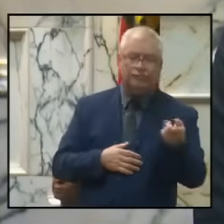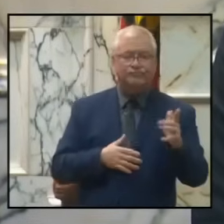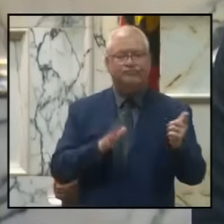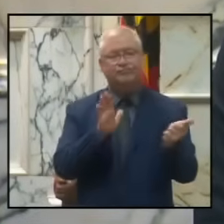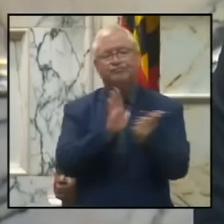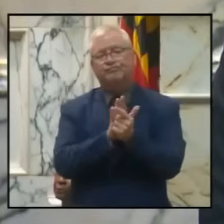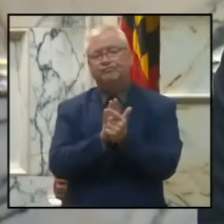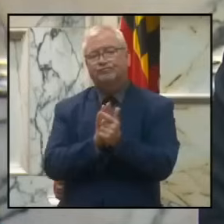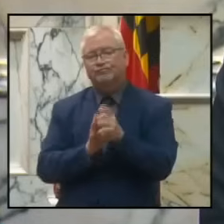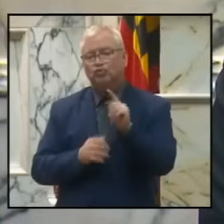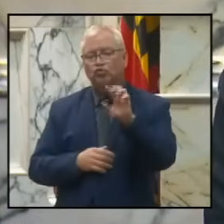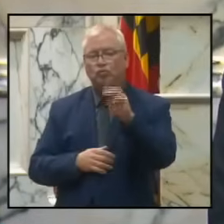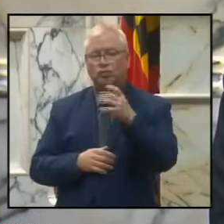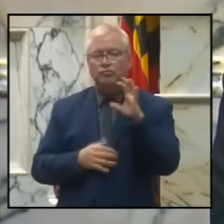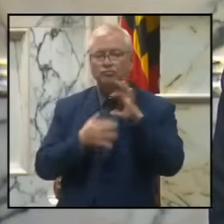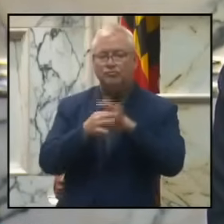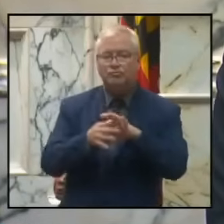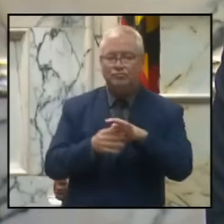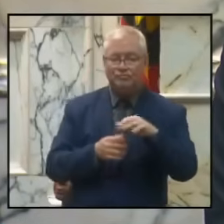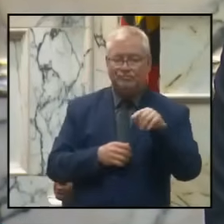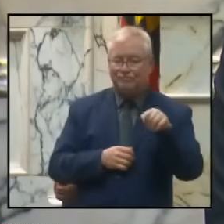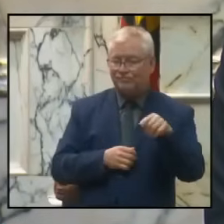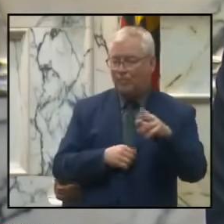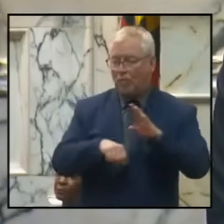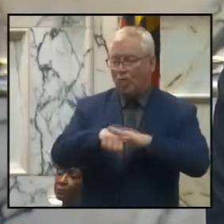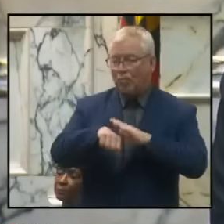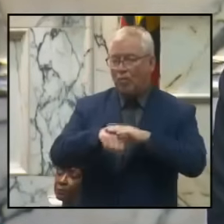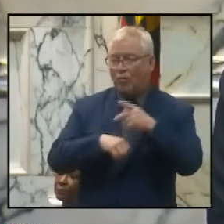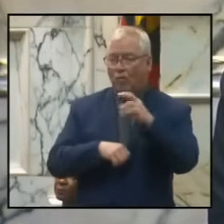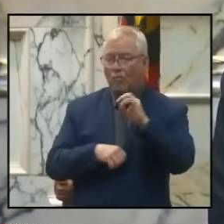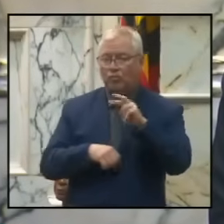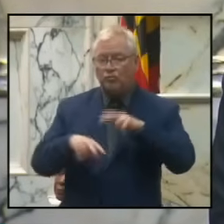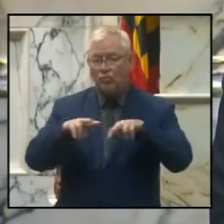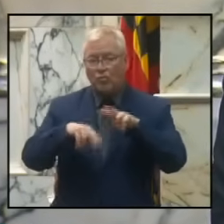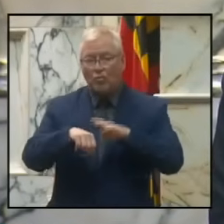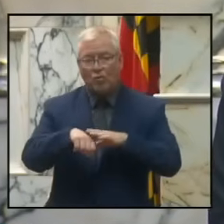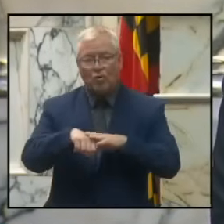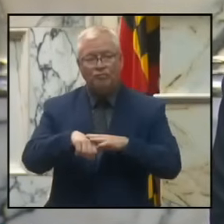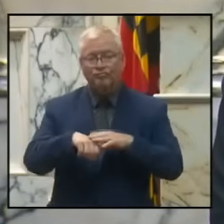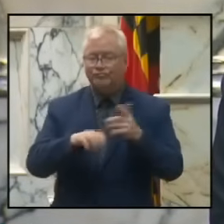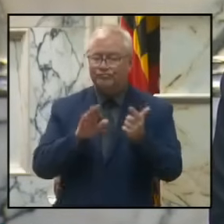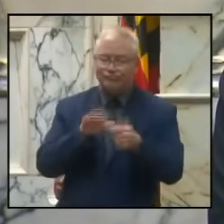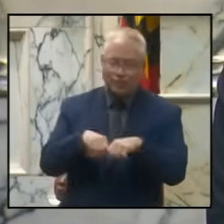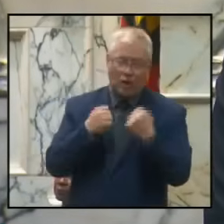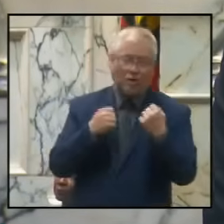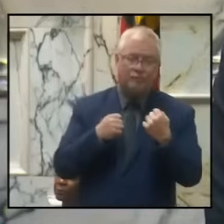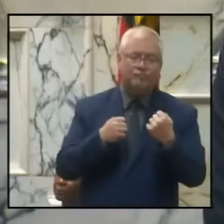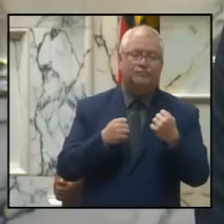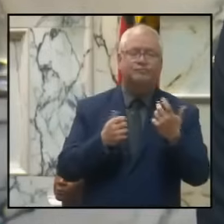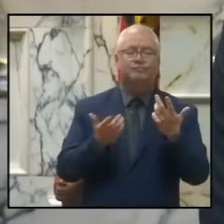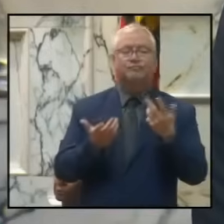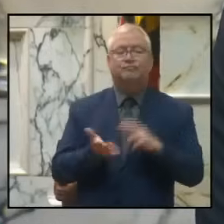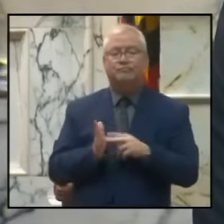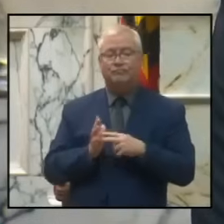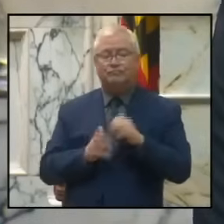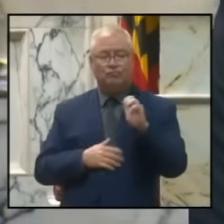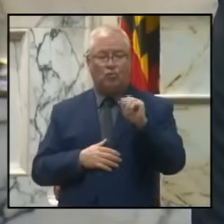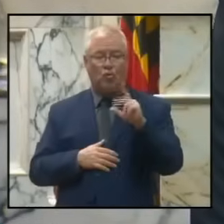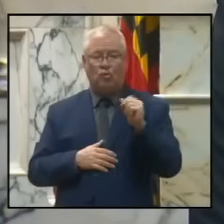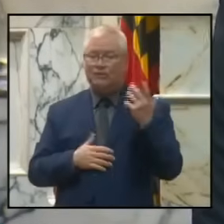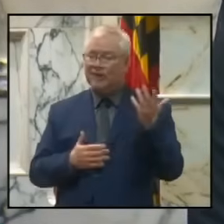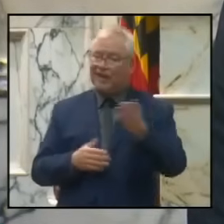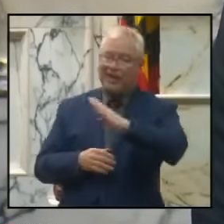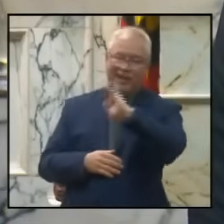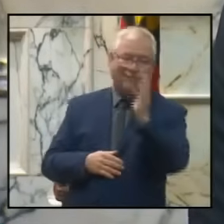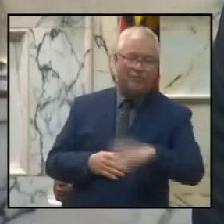his probation. And under current Maryland law, Carlos can never have his record wiped